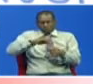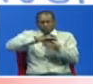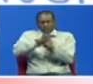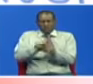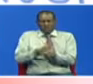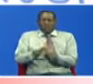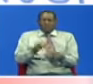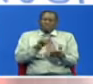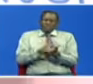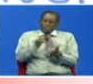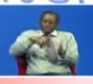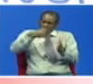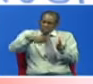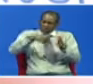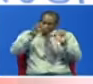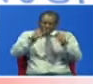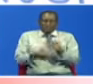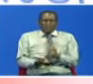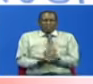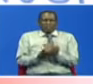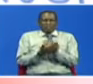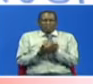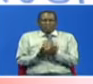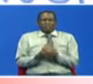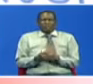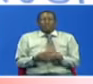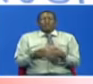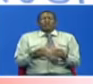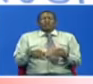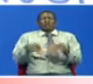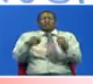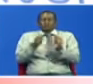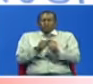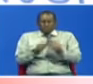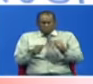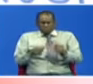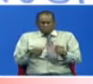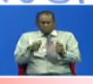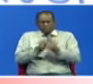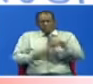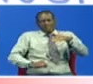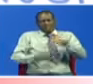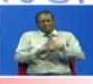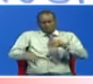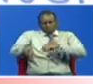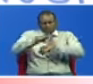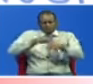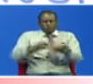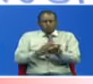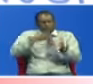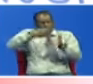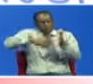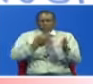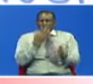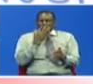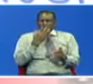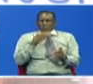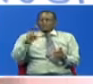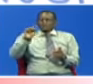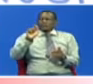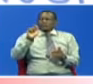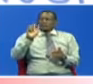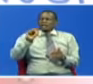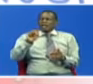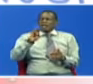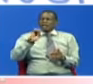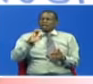be able to be helped. In addition to supporting the nation through the ventilators, Stanbic is also